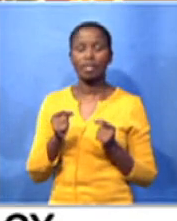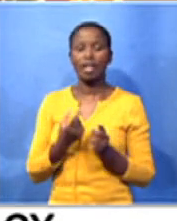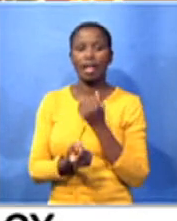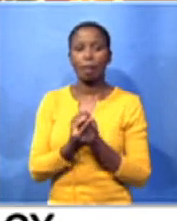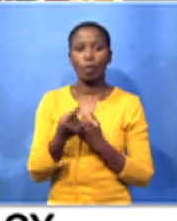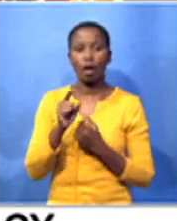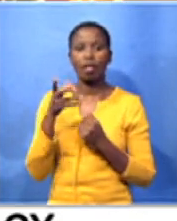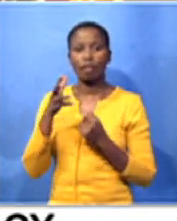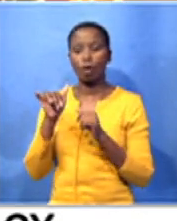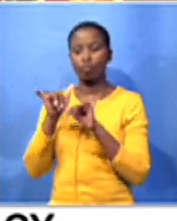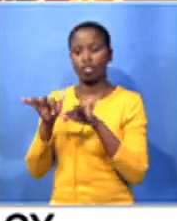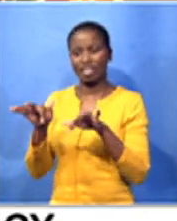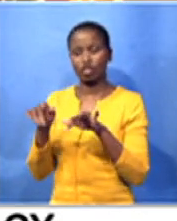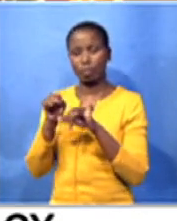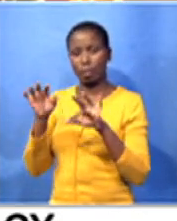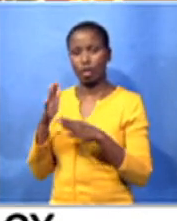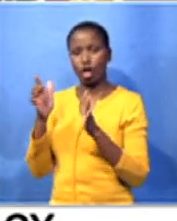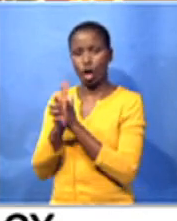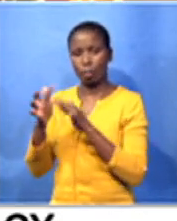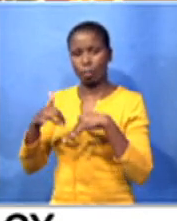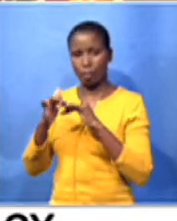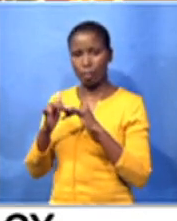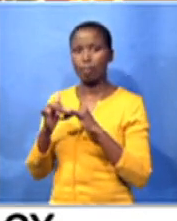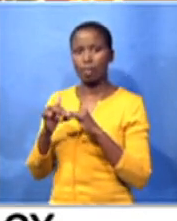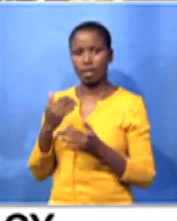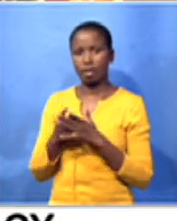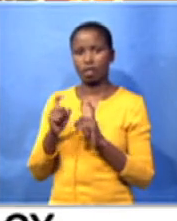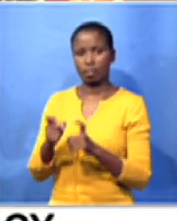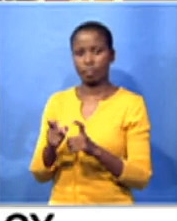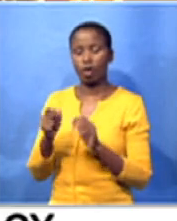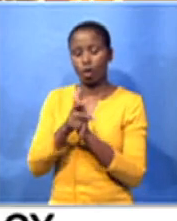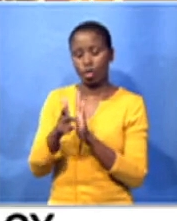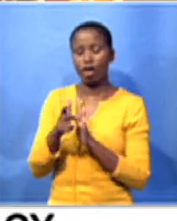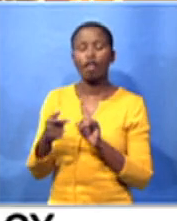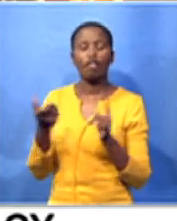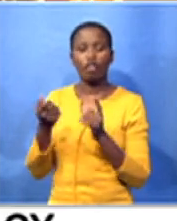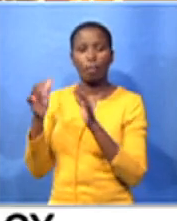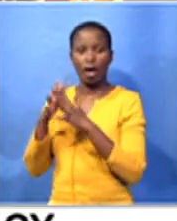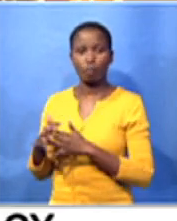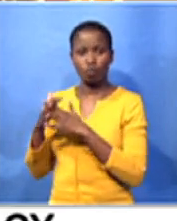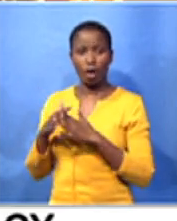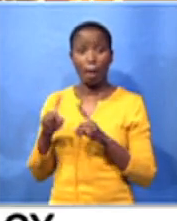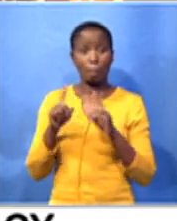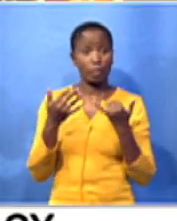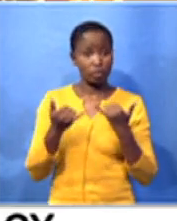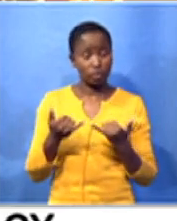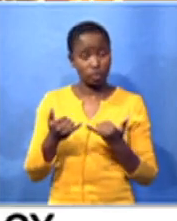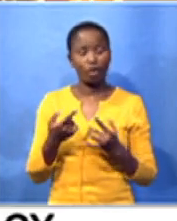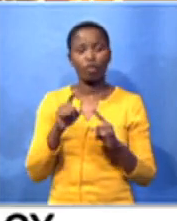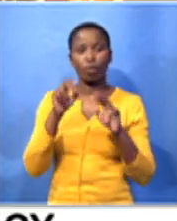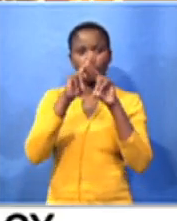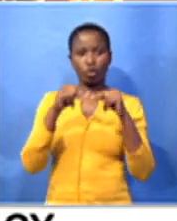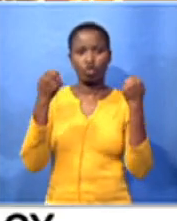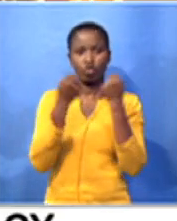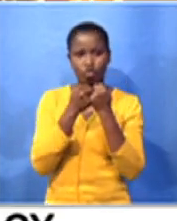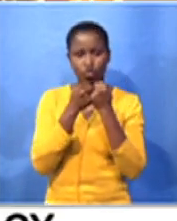British drug maker would soon apply for emergency use authorization in the United States. But the latest statement from the National Institutes of